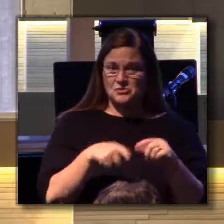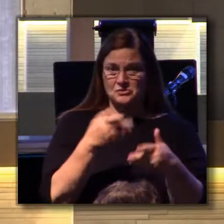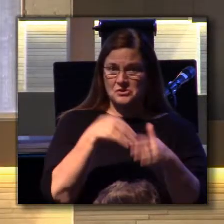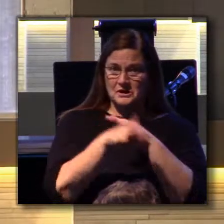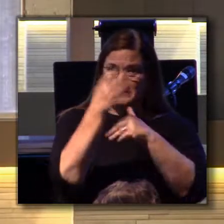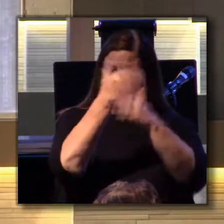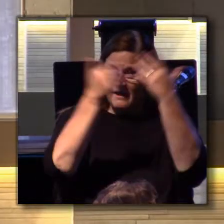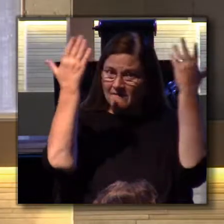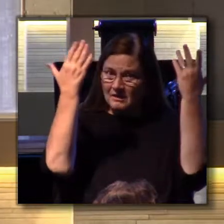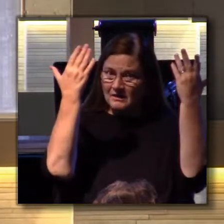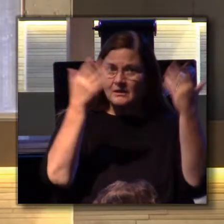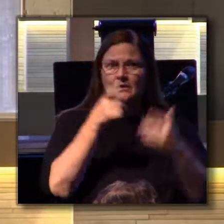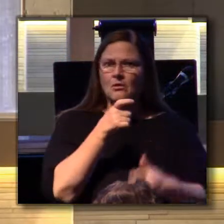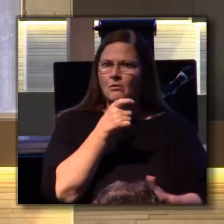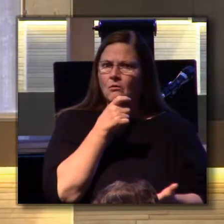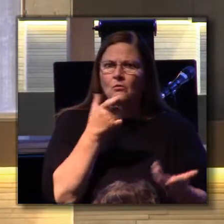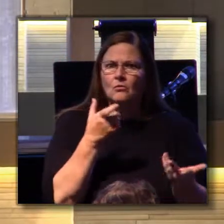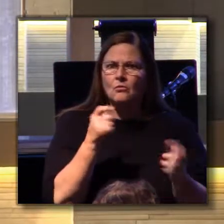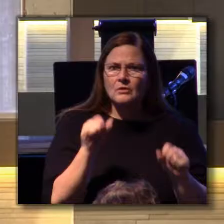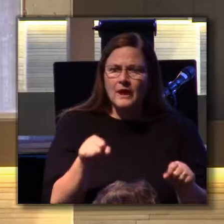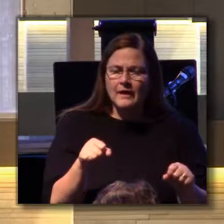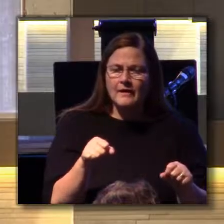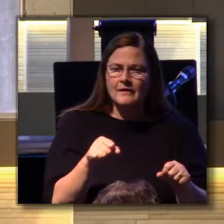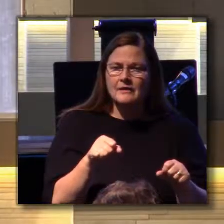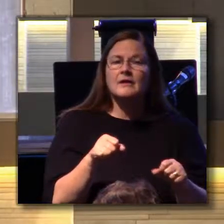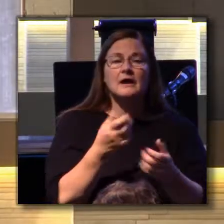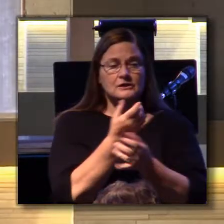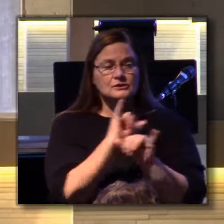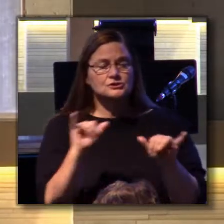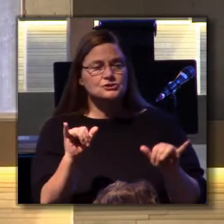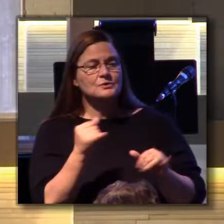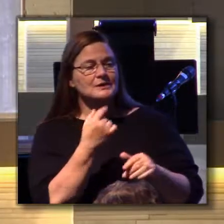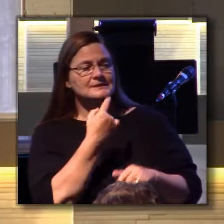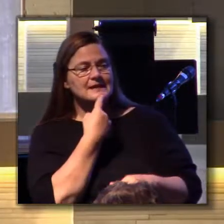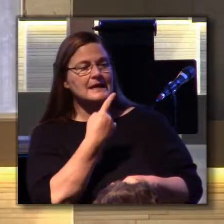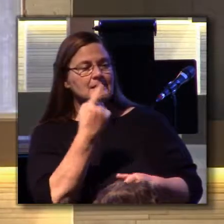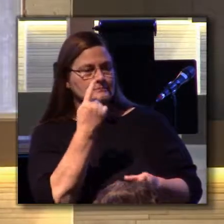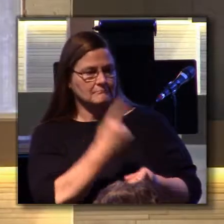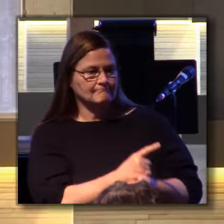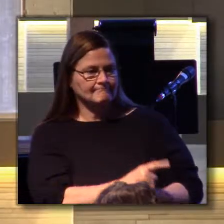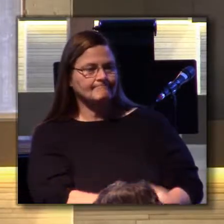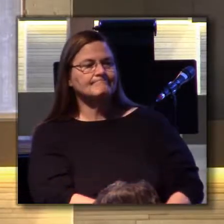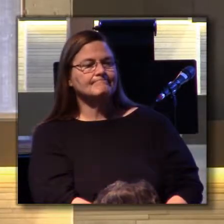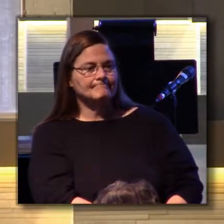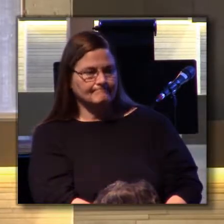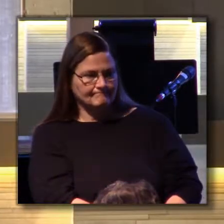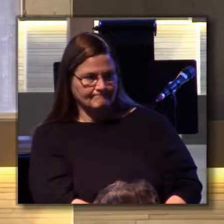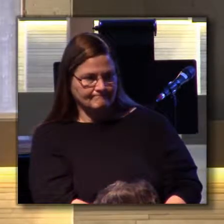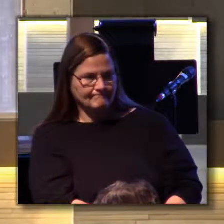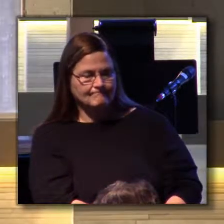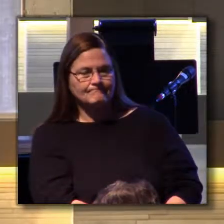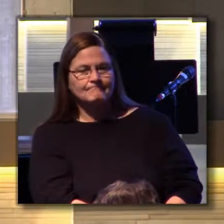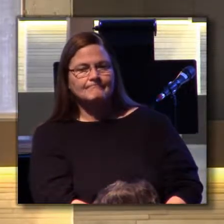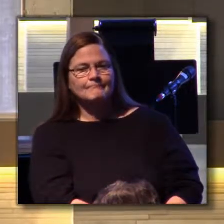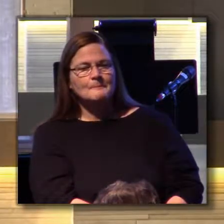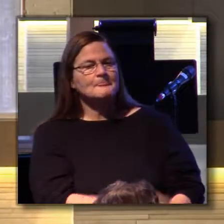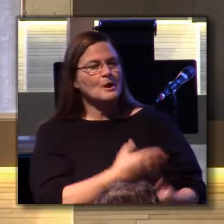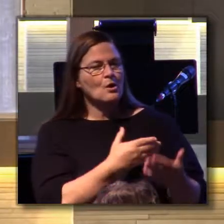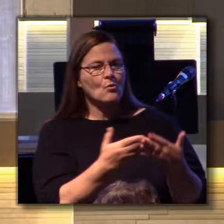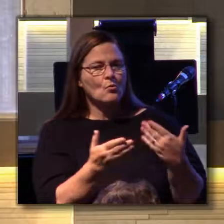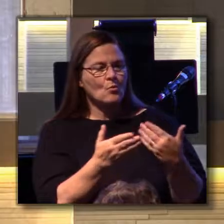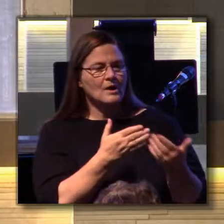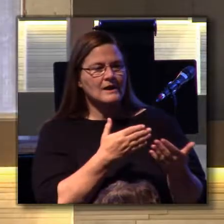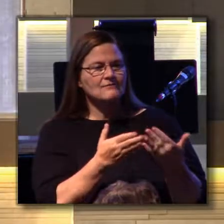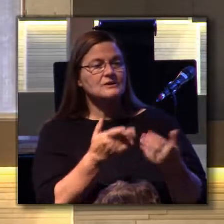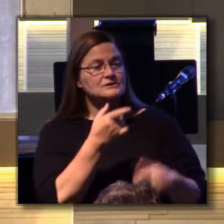of heaven. And Yeshua said, bingo. Bingo. Whatever it is that you